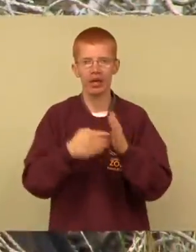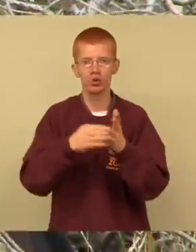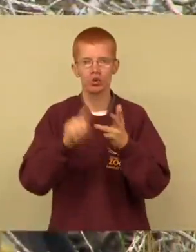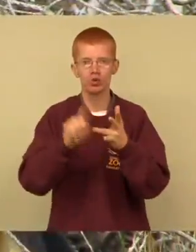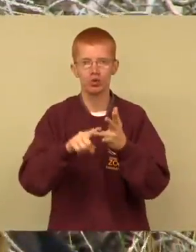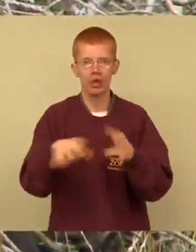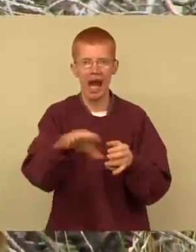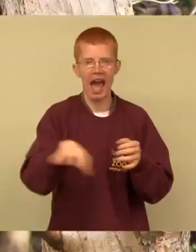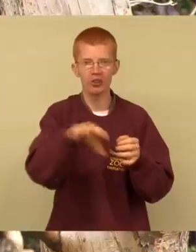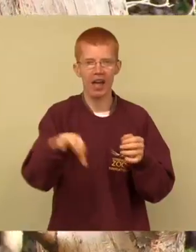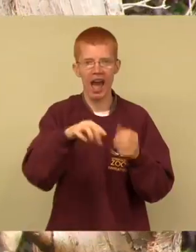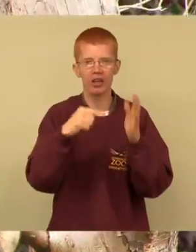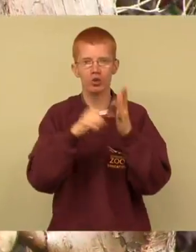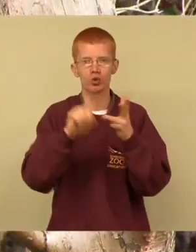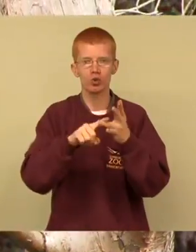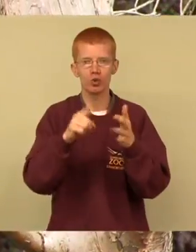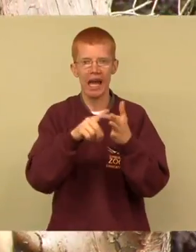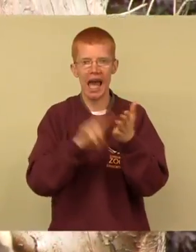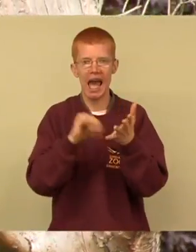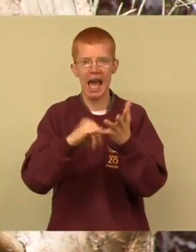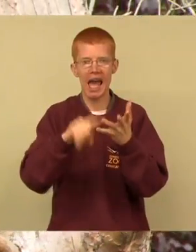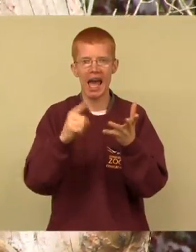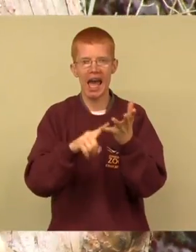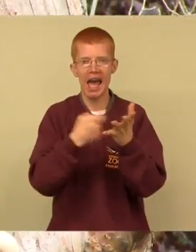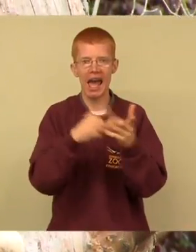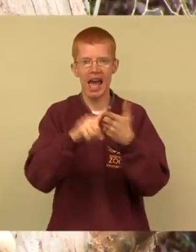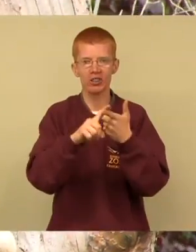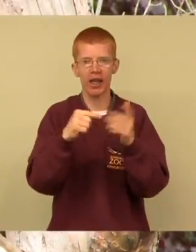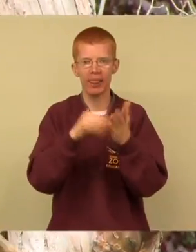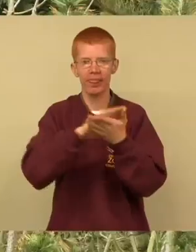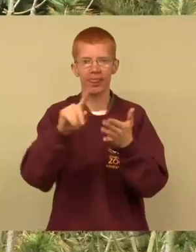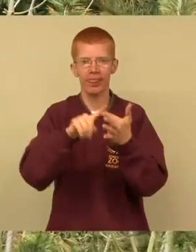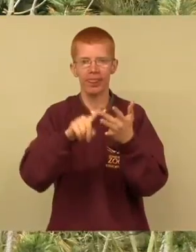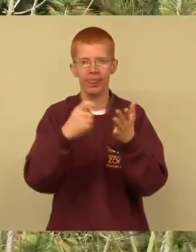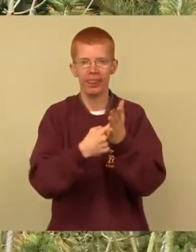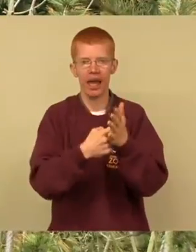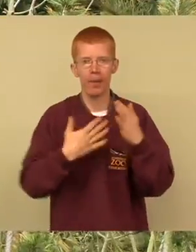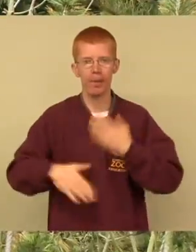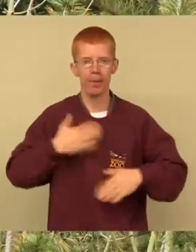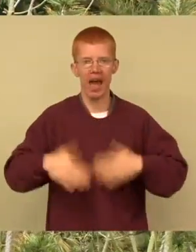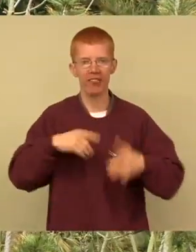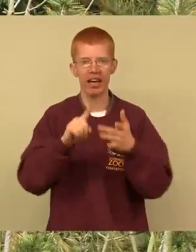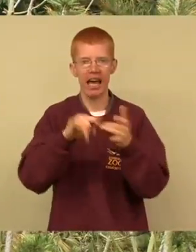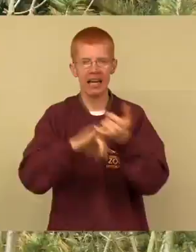ensure that they're behaving in a natural way and that they're happy and healthy.